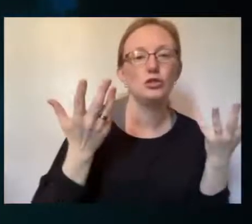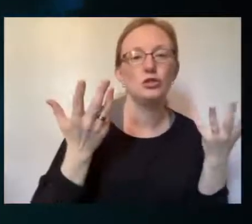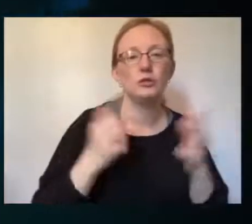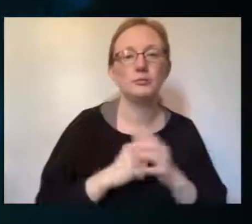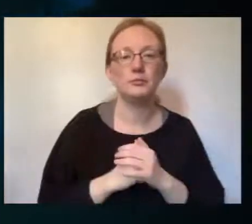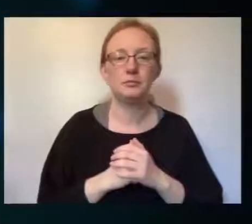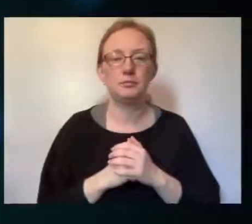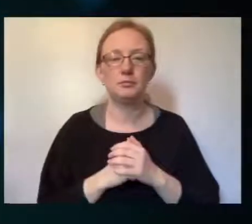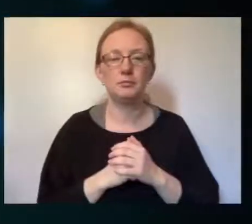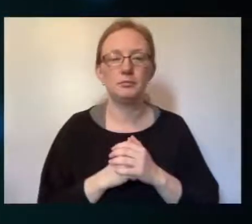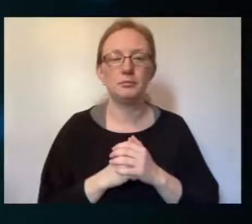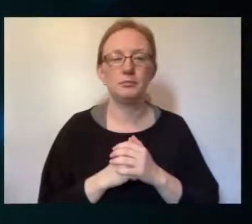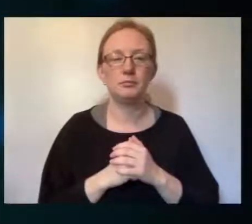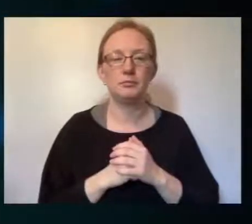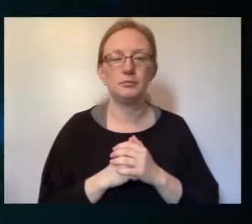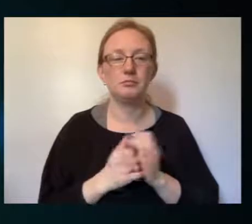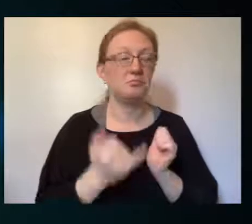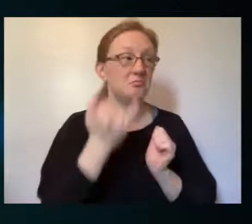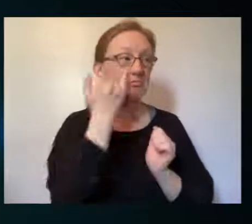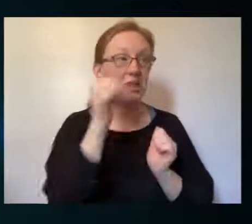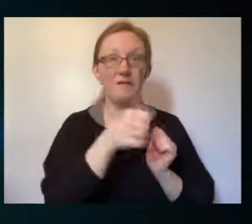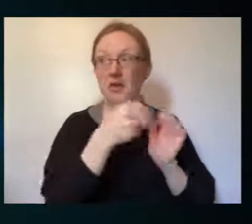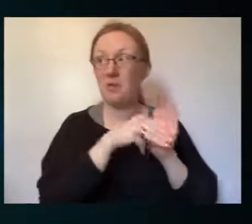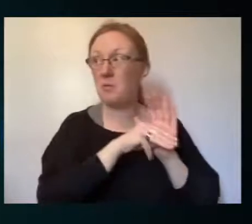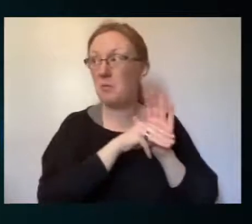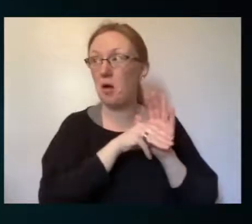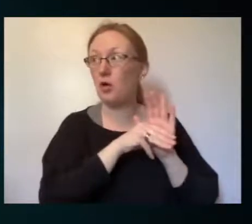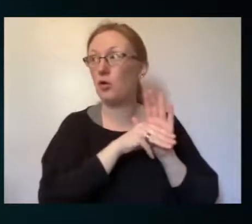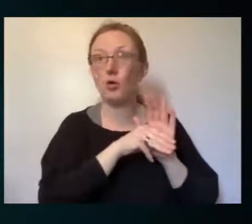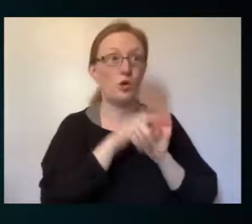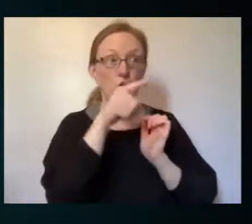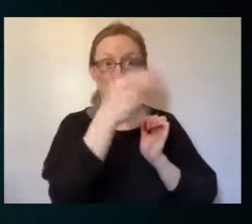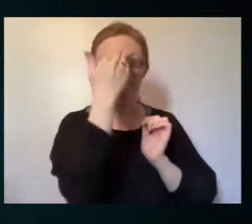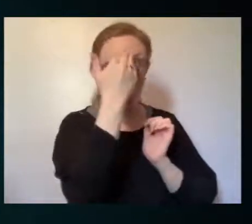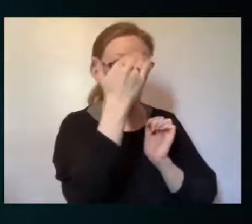If there are any other models that might work, we should certainly look at them.